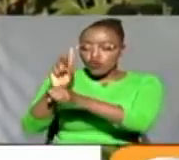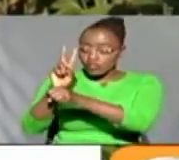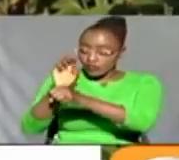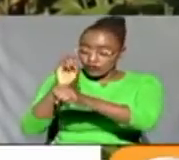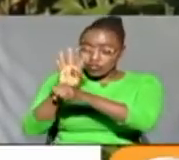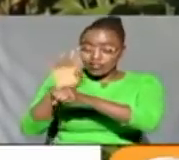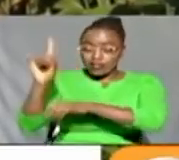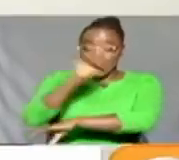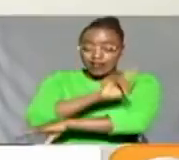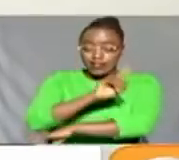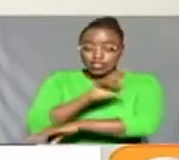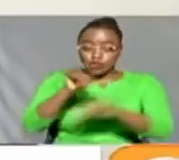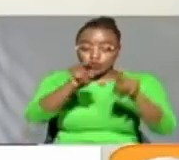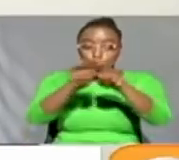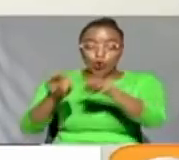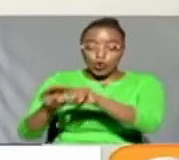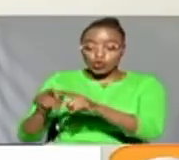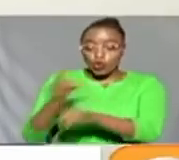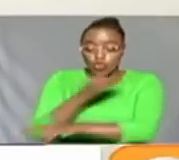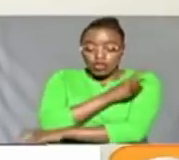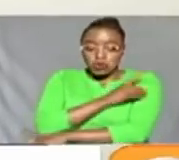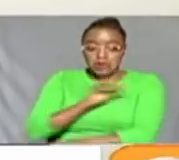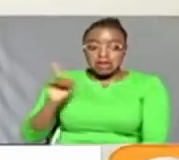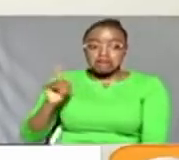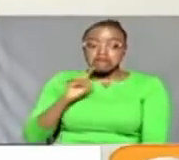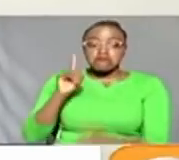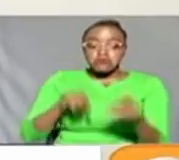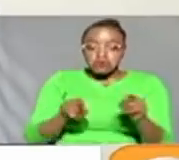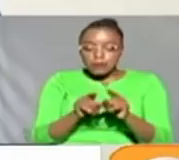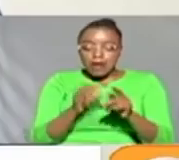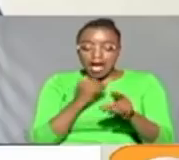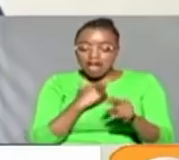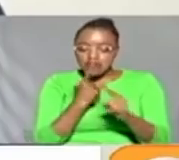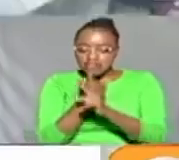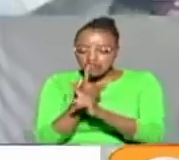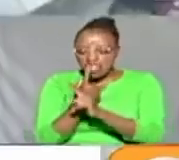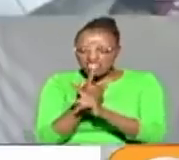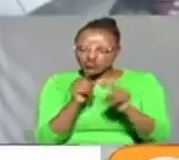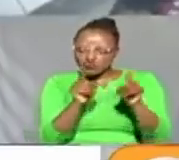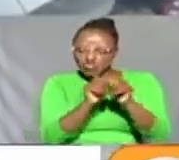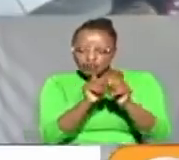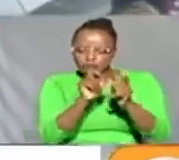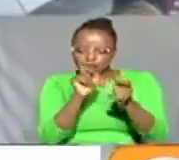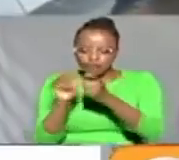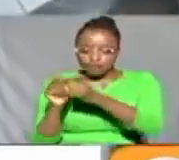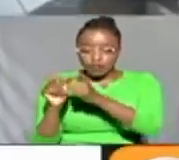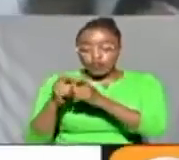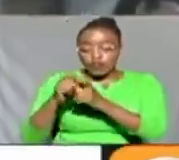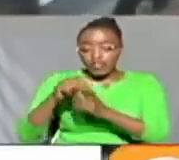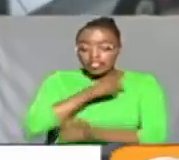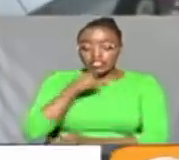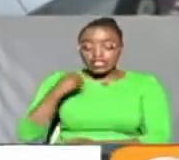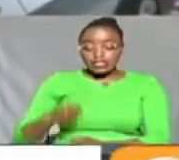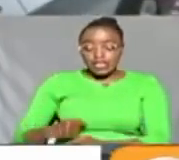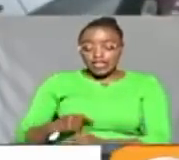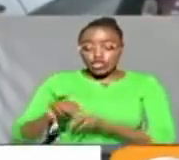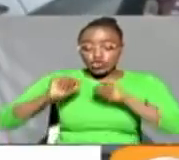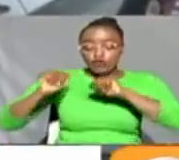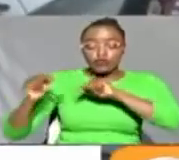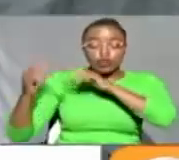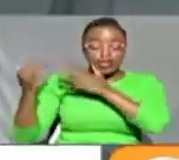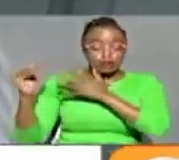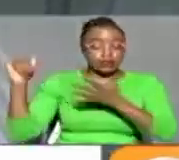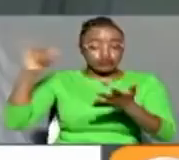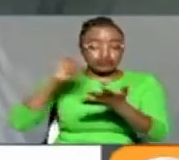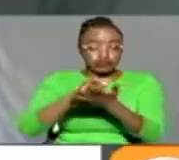days. Additionally, Dr. Richard Mudoka says measures have been put in place as a number of Chinese officials are expected at the site in a few